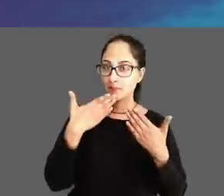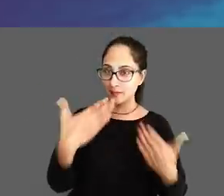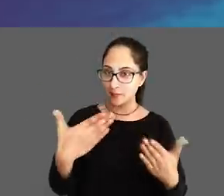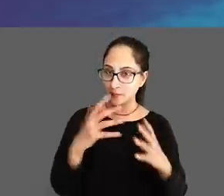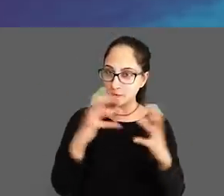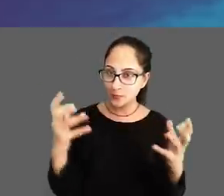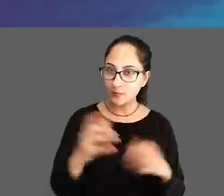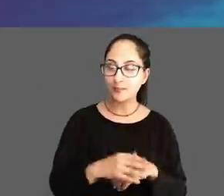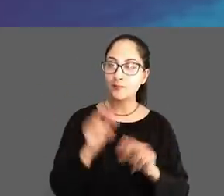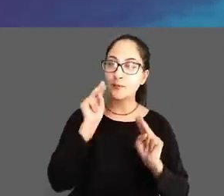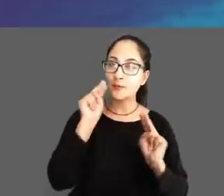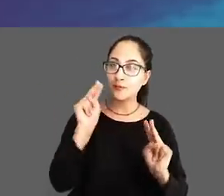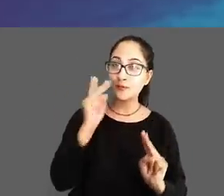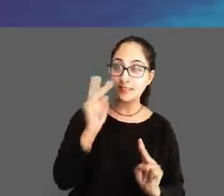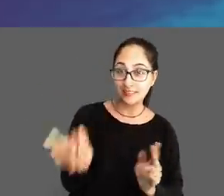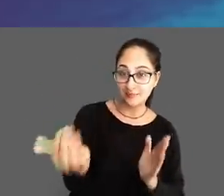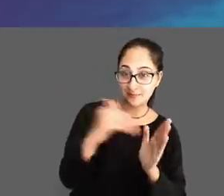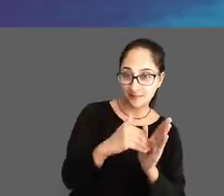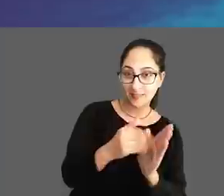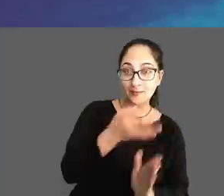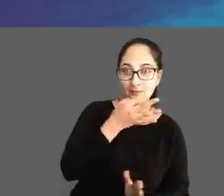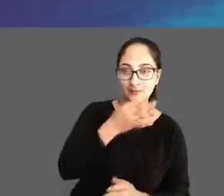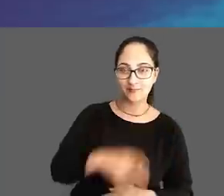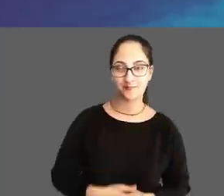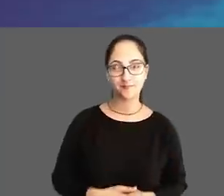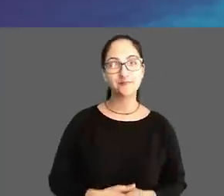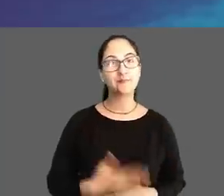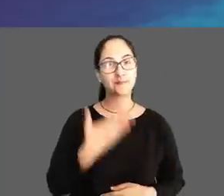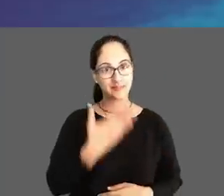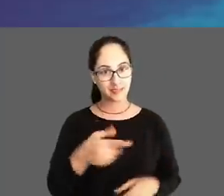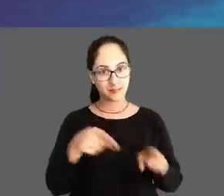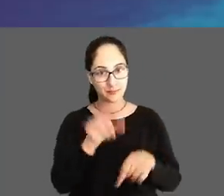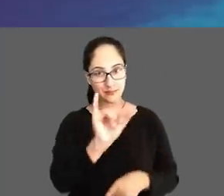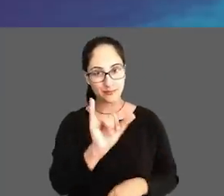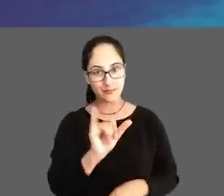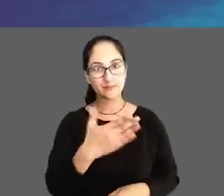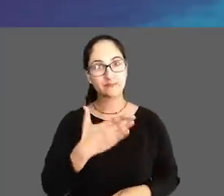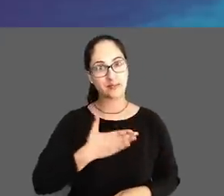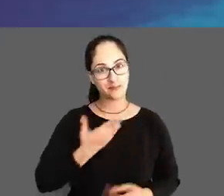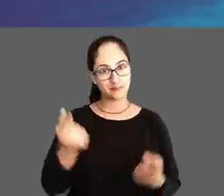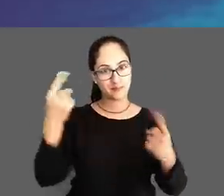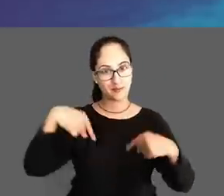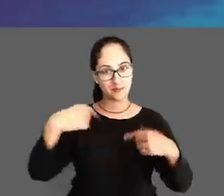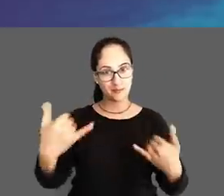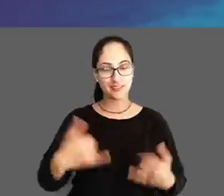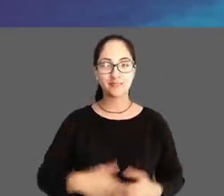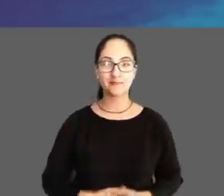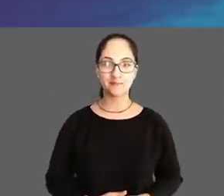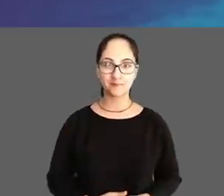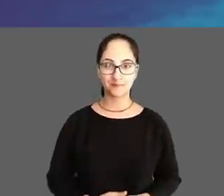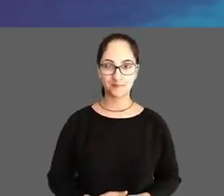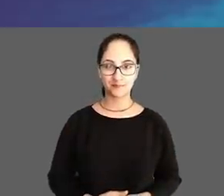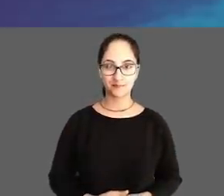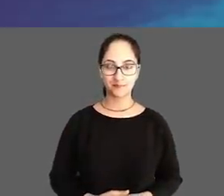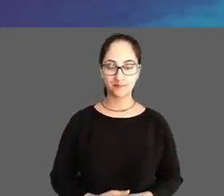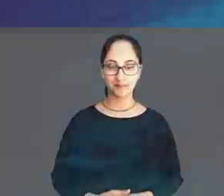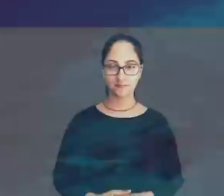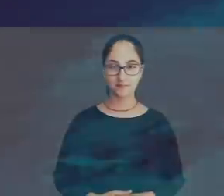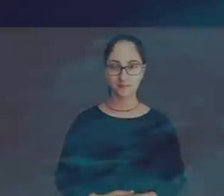And I look forward to, you know, seeing you again soon. Yes, you too. Thank you. It was my pleasure.